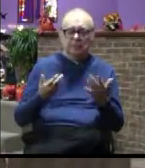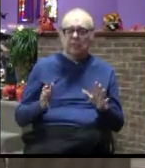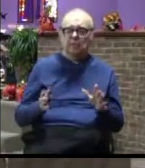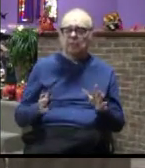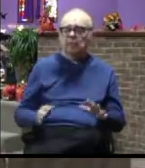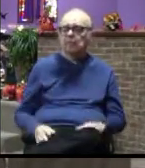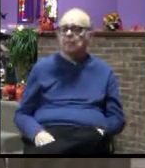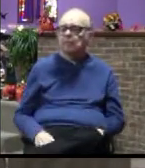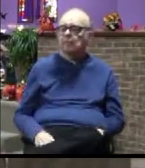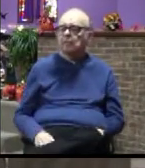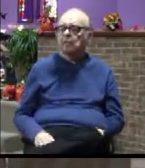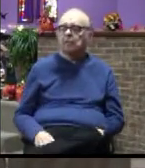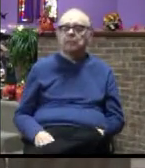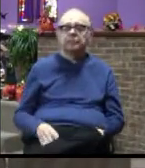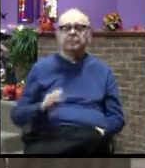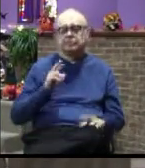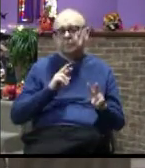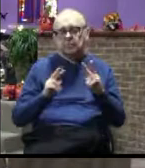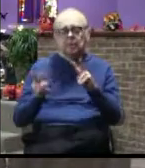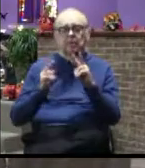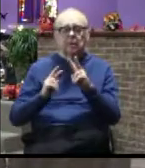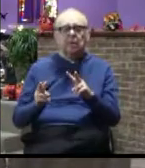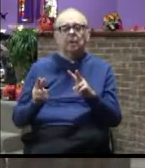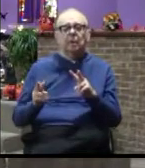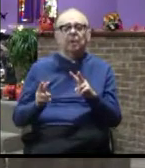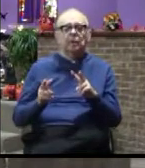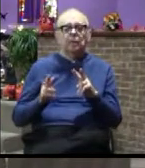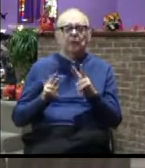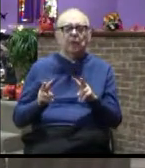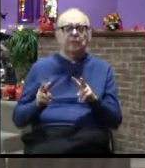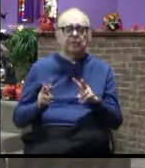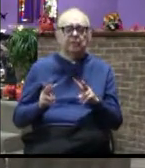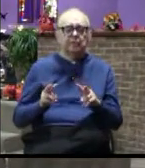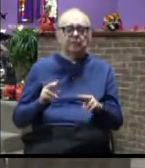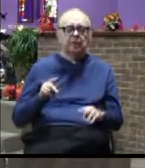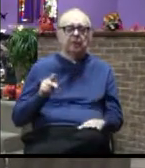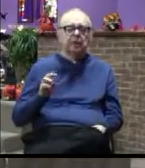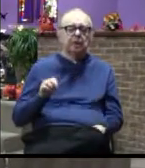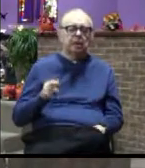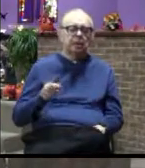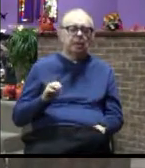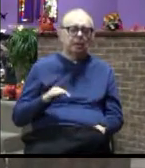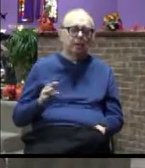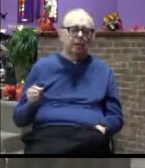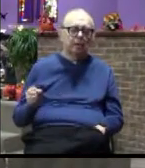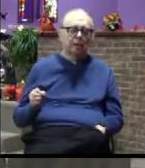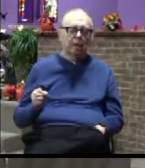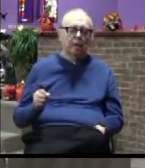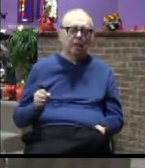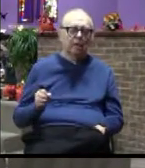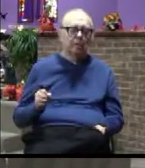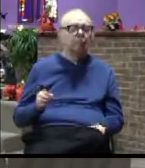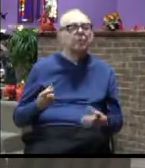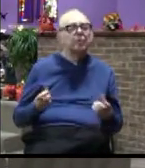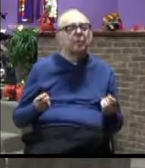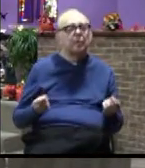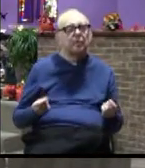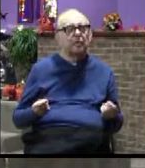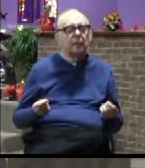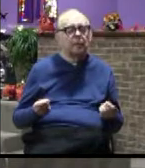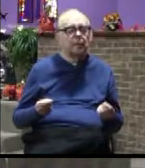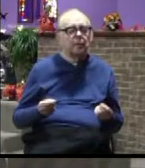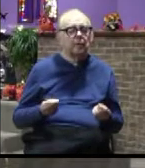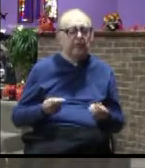finished they're from Finland and they've been watching and monitoring these penguins penguins what they do